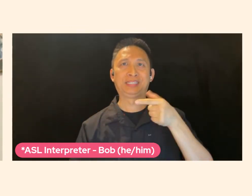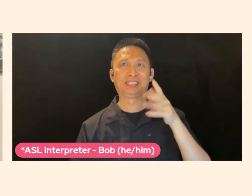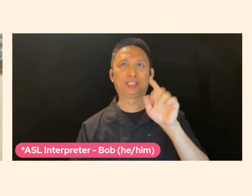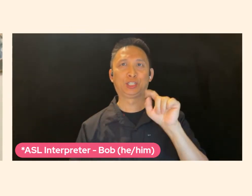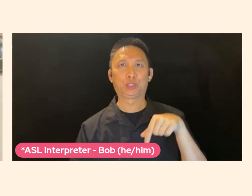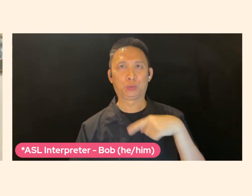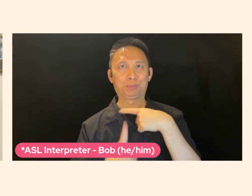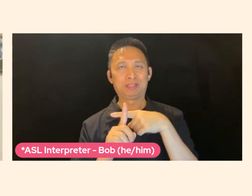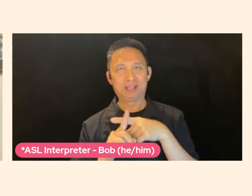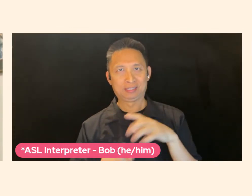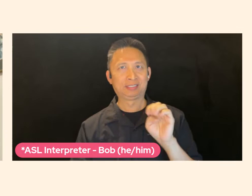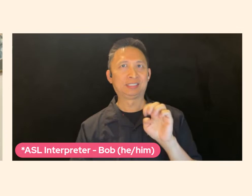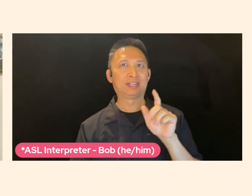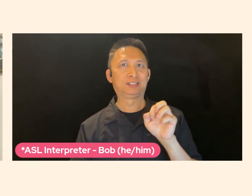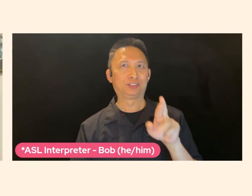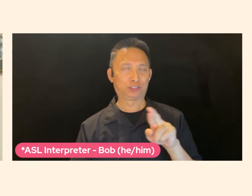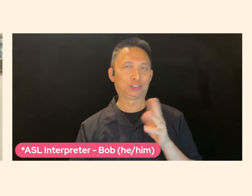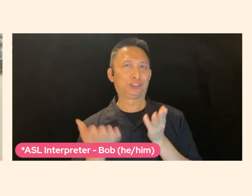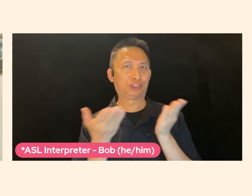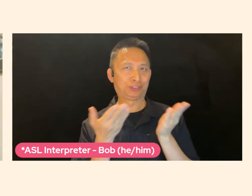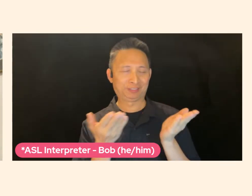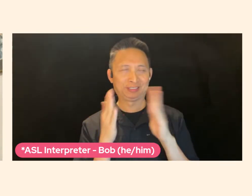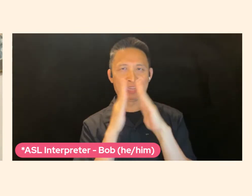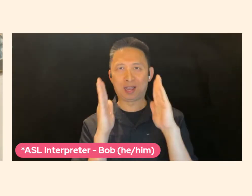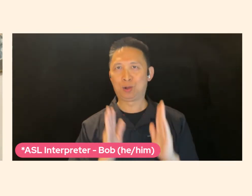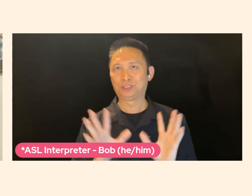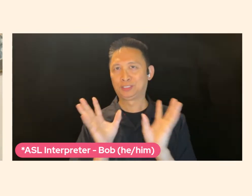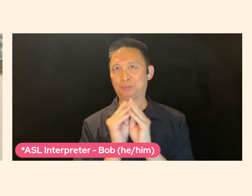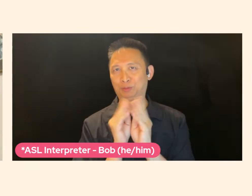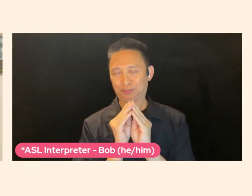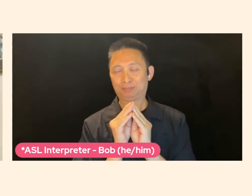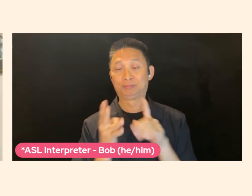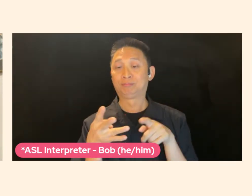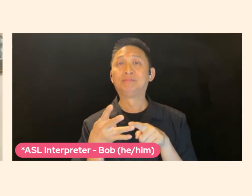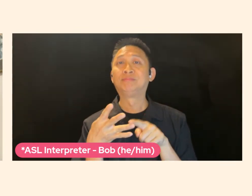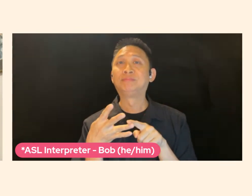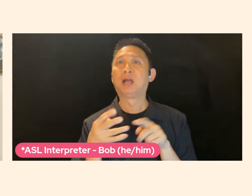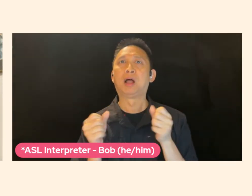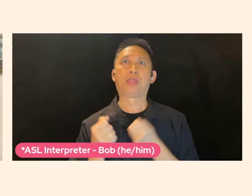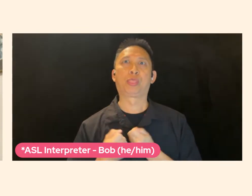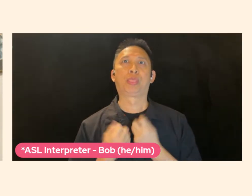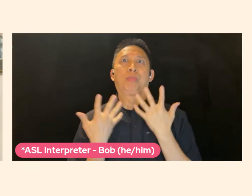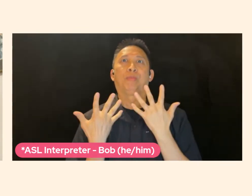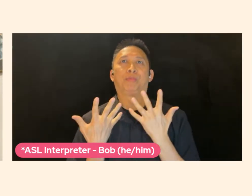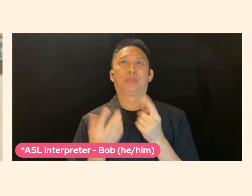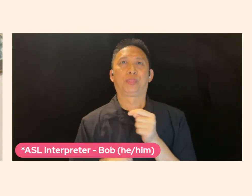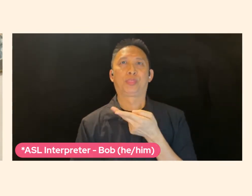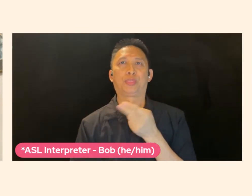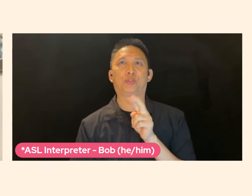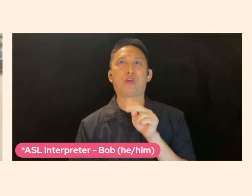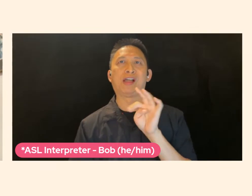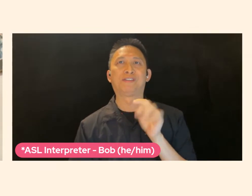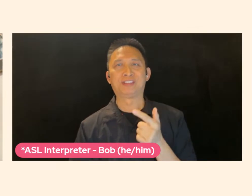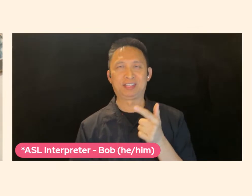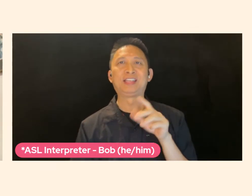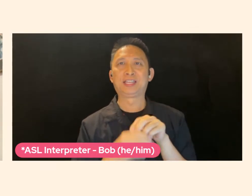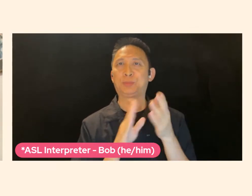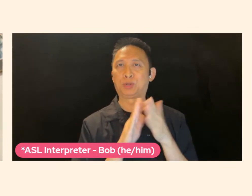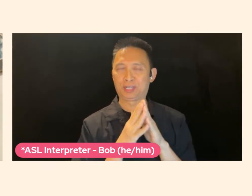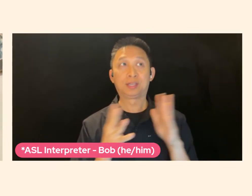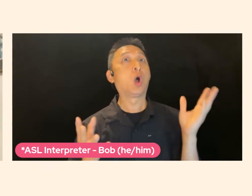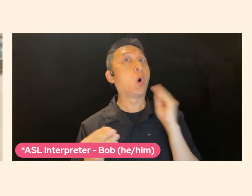Elder Services Housing Symposium titled Thriving in Community, Home Ownership as Aging Care. We